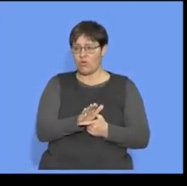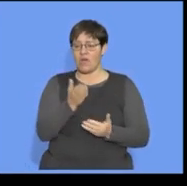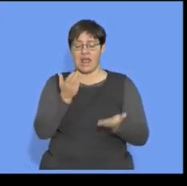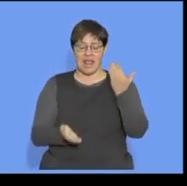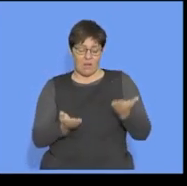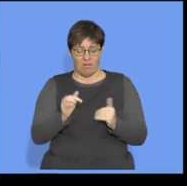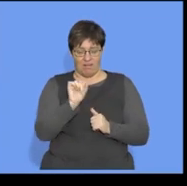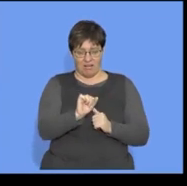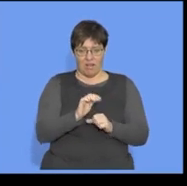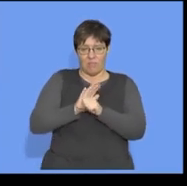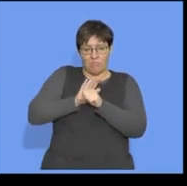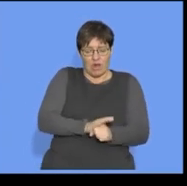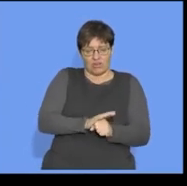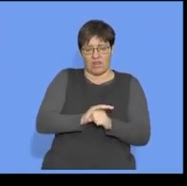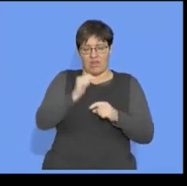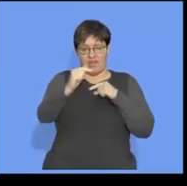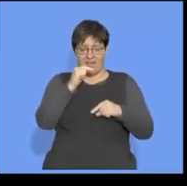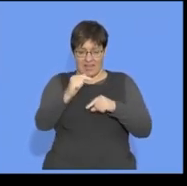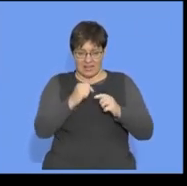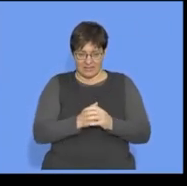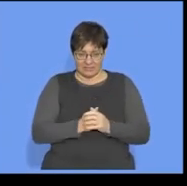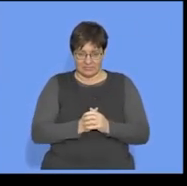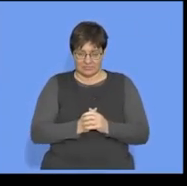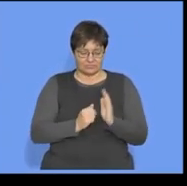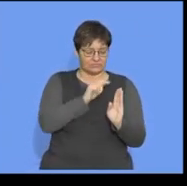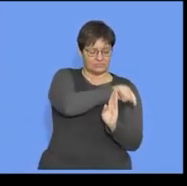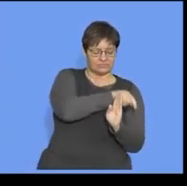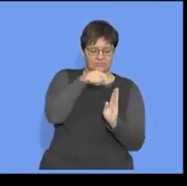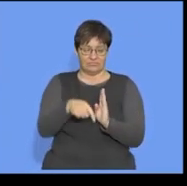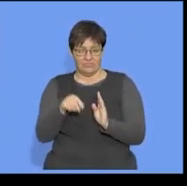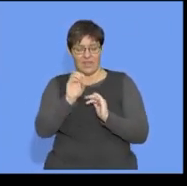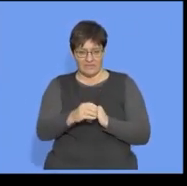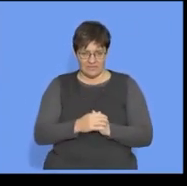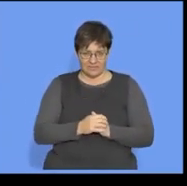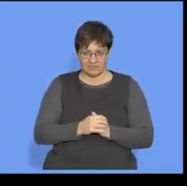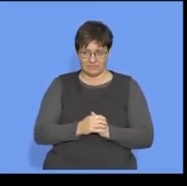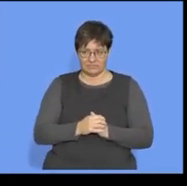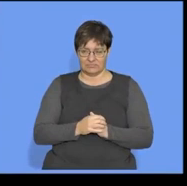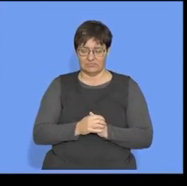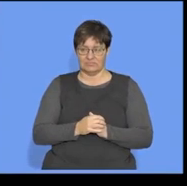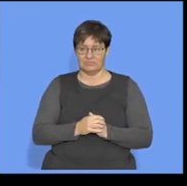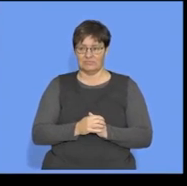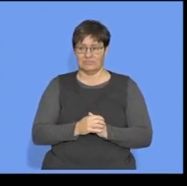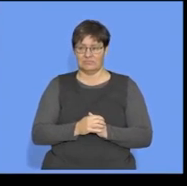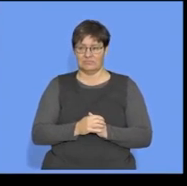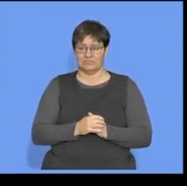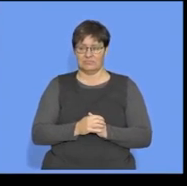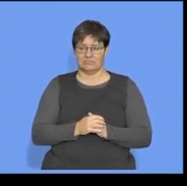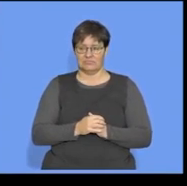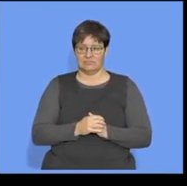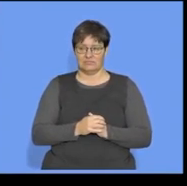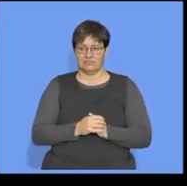the equal air pressure on the either side of the ear, meaning either side of